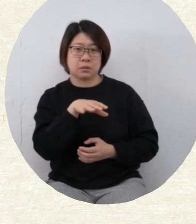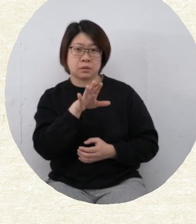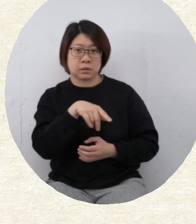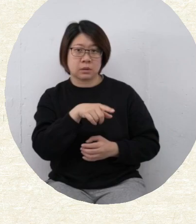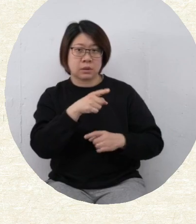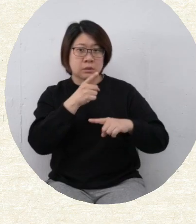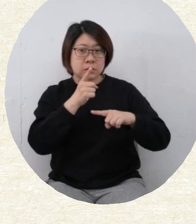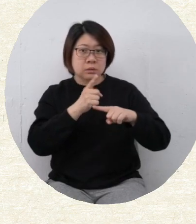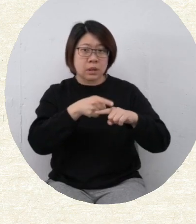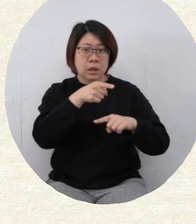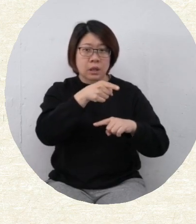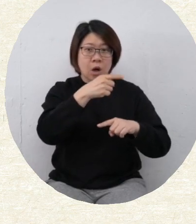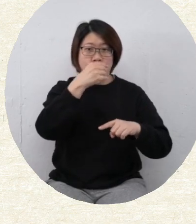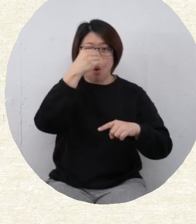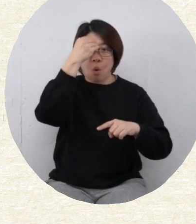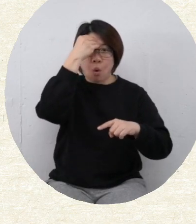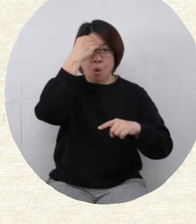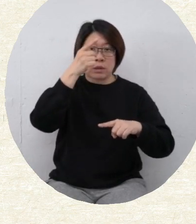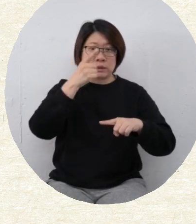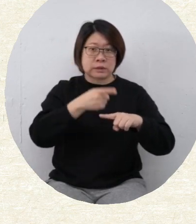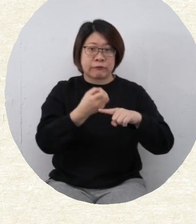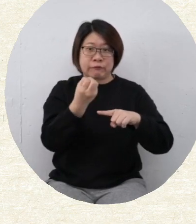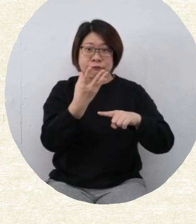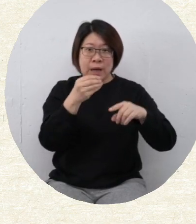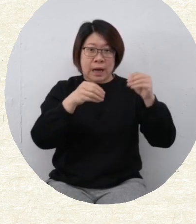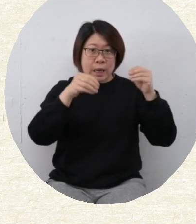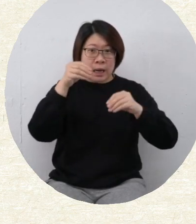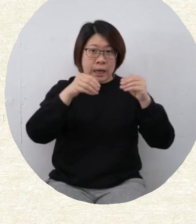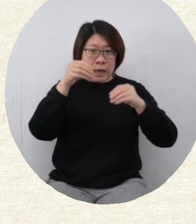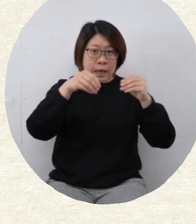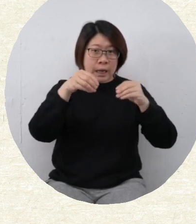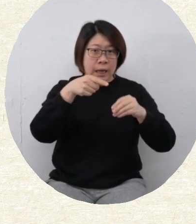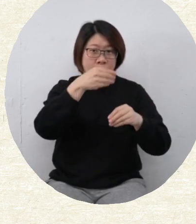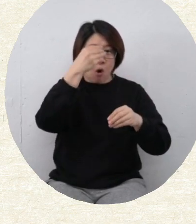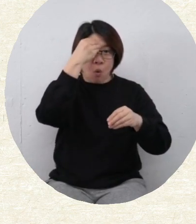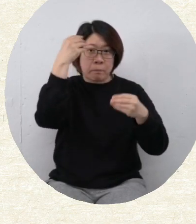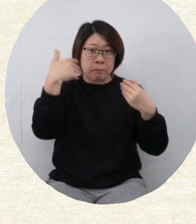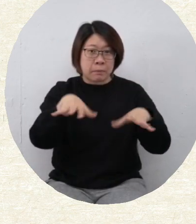familiar with Ikebana specifically, but I've